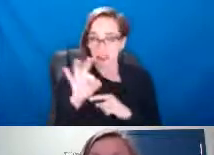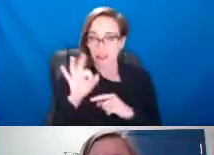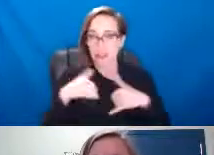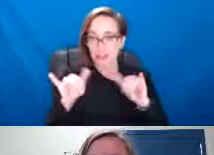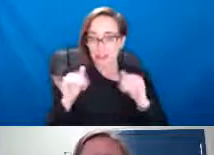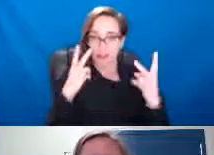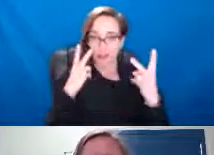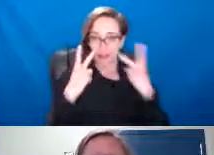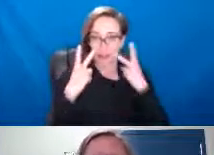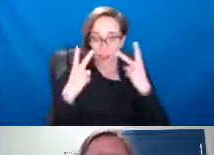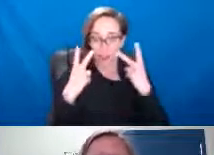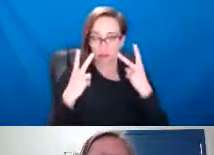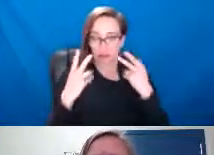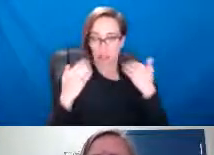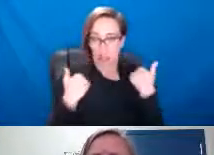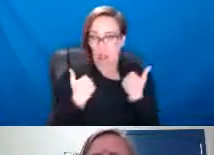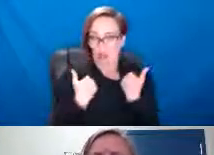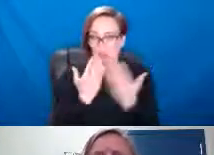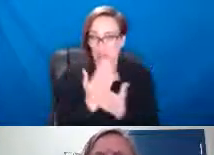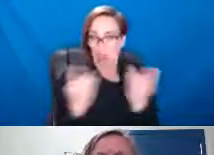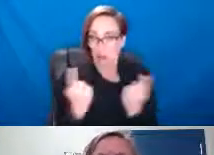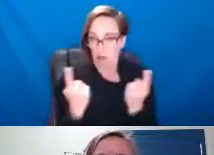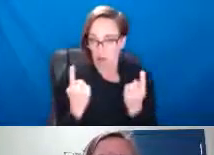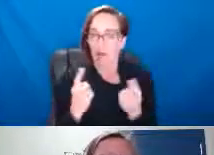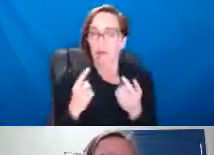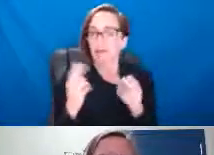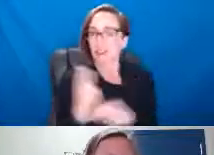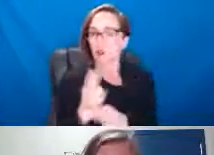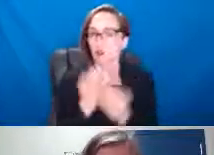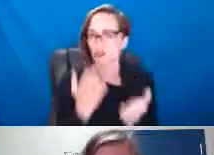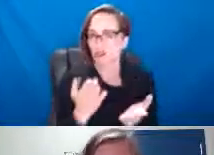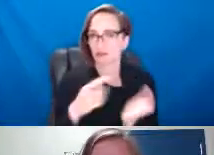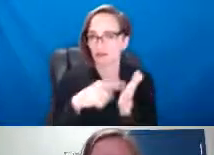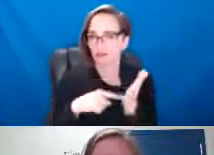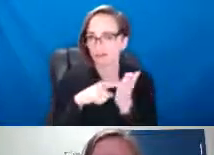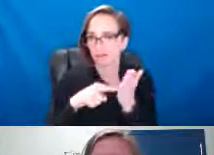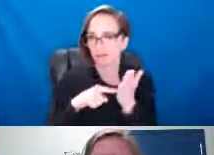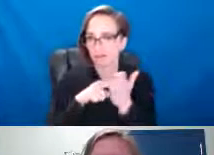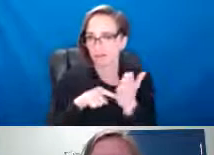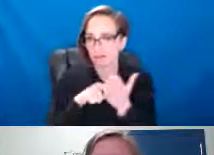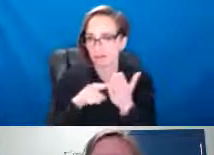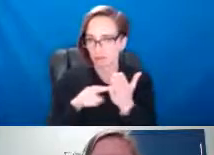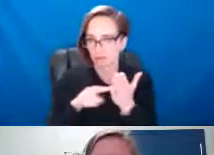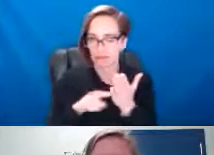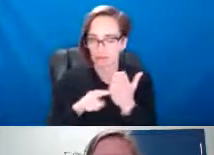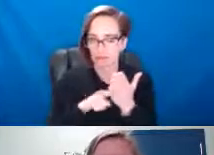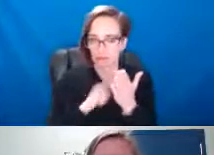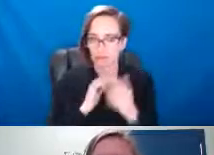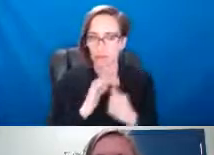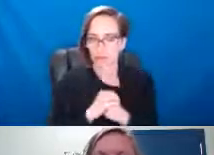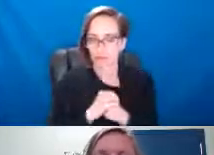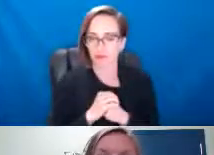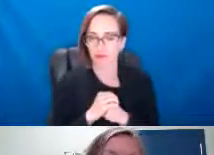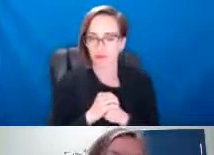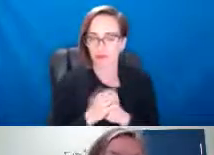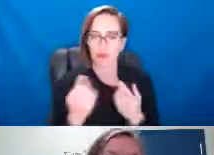and print on palm. But one thing that I really want to make clear, and I think this is important for those